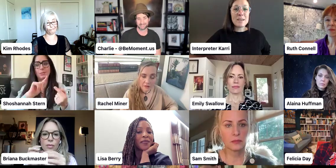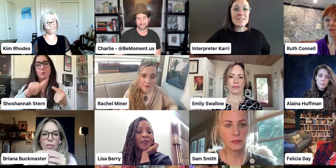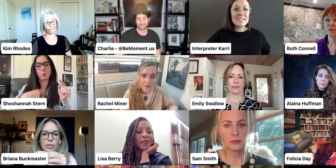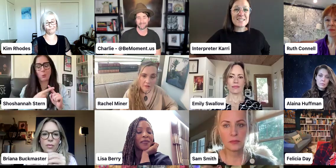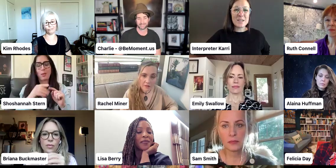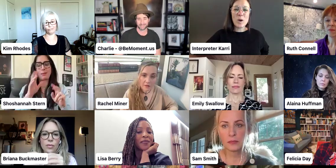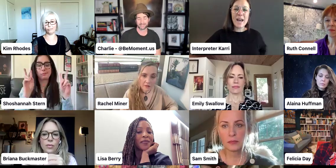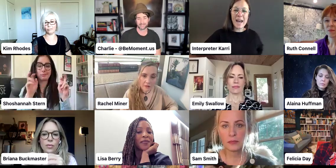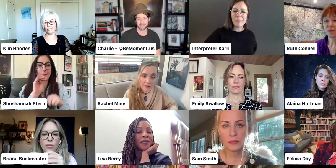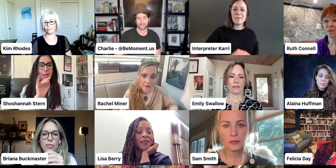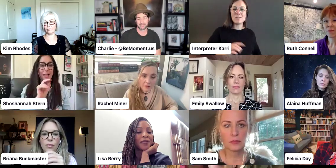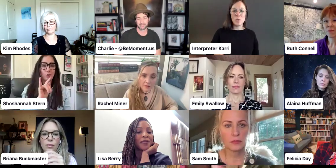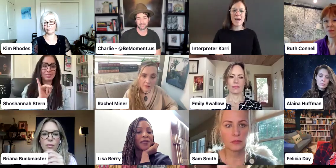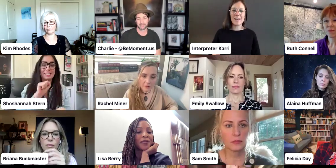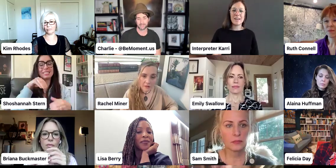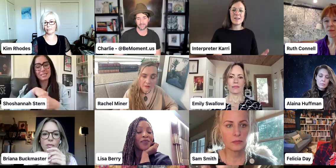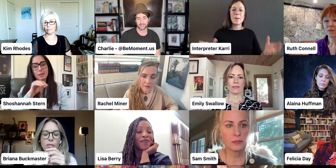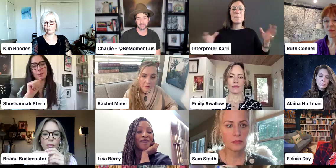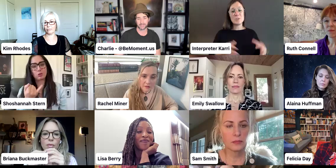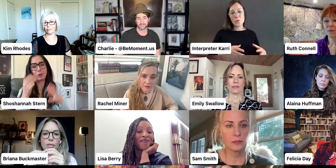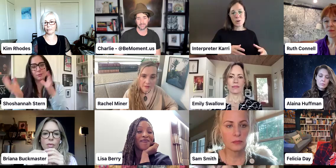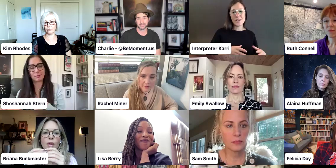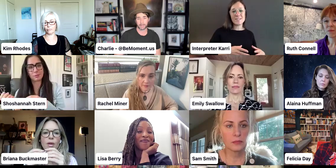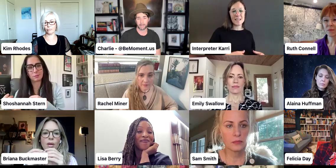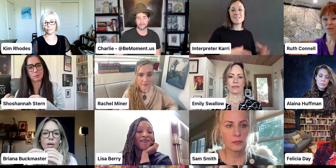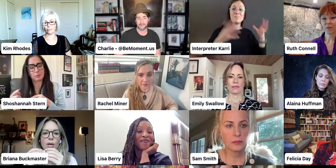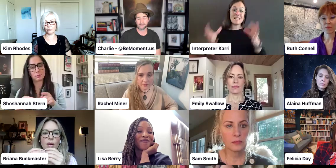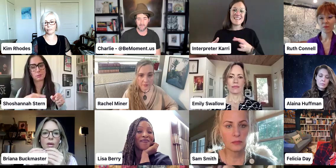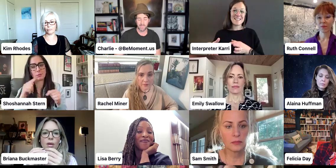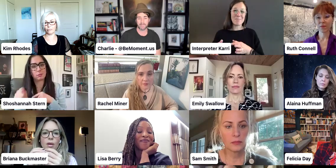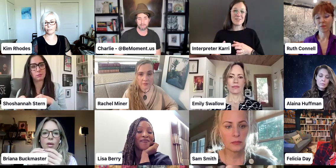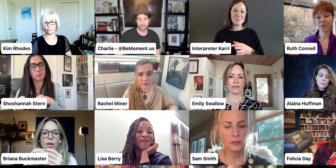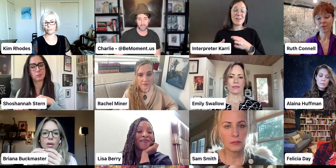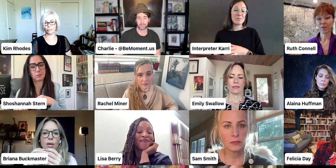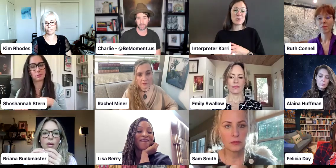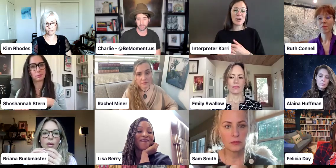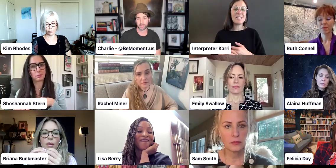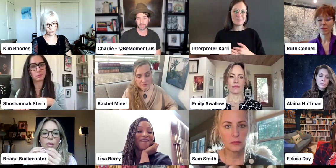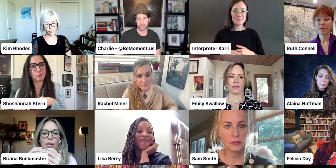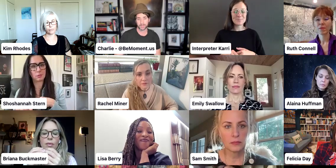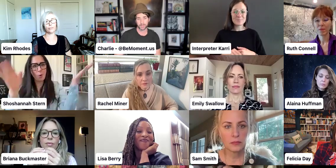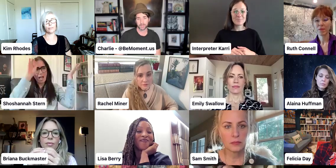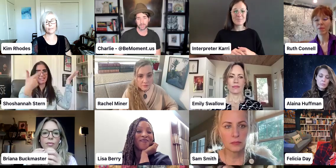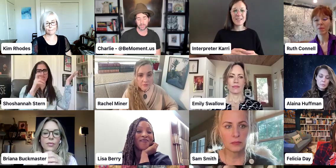was amazing to see what happens when minorities get to be in the majority.